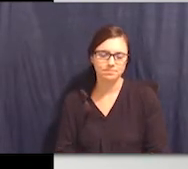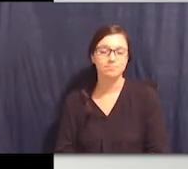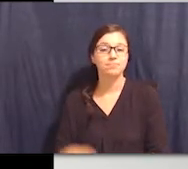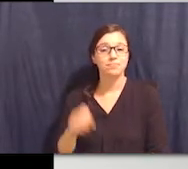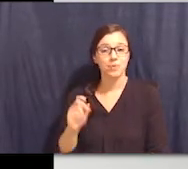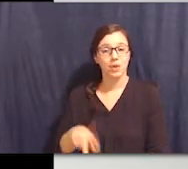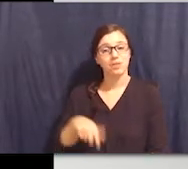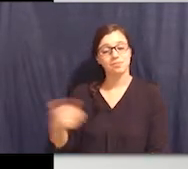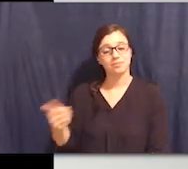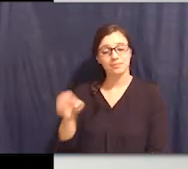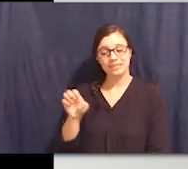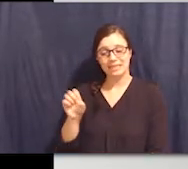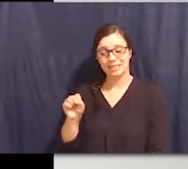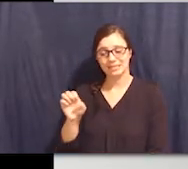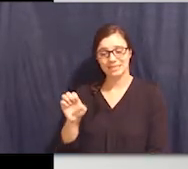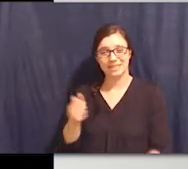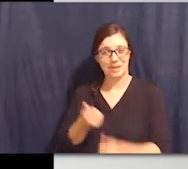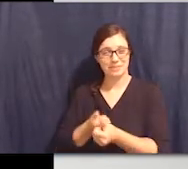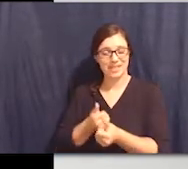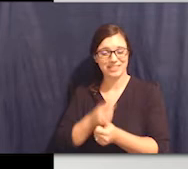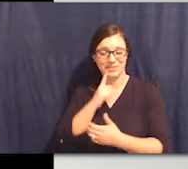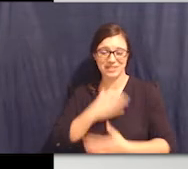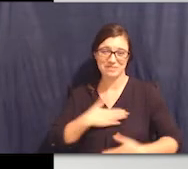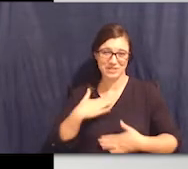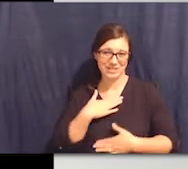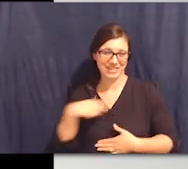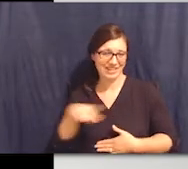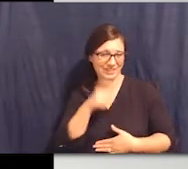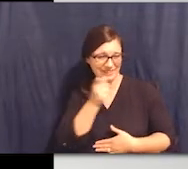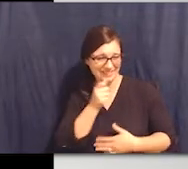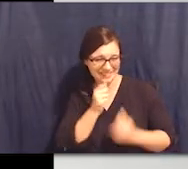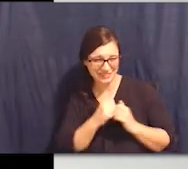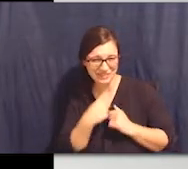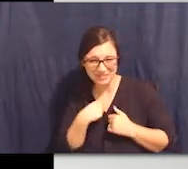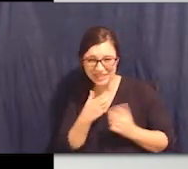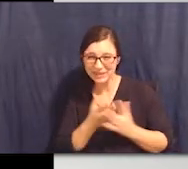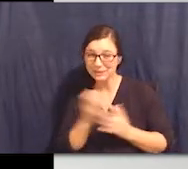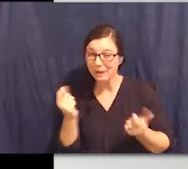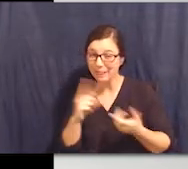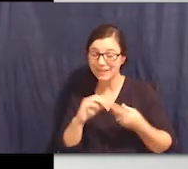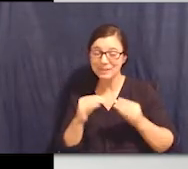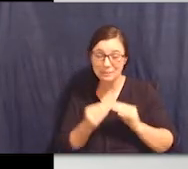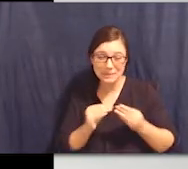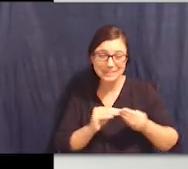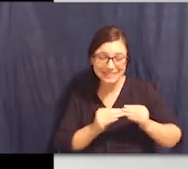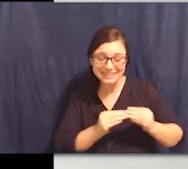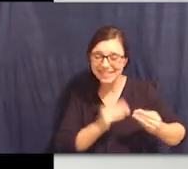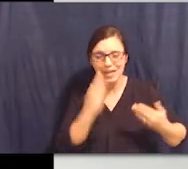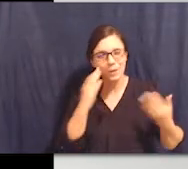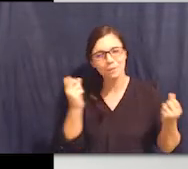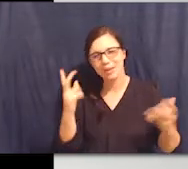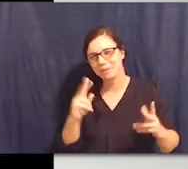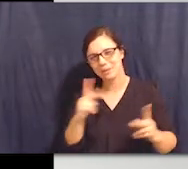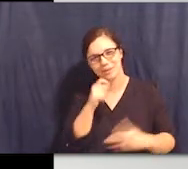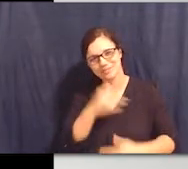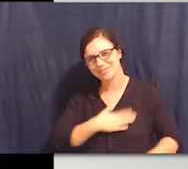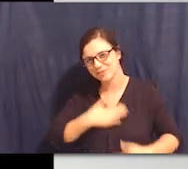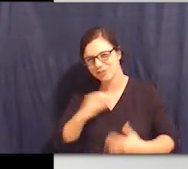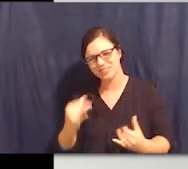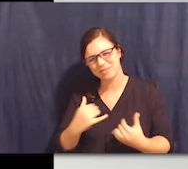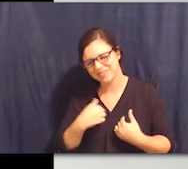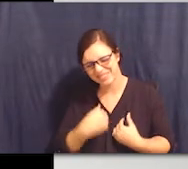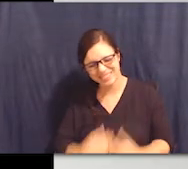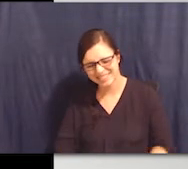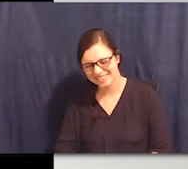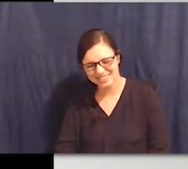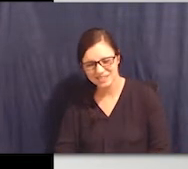All right, I have some other ESE updates. I really appreciate you guys hanging with me through all of these numbers. I know many people don't enjoy them as much as I